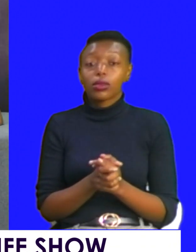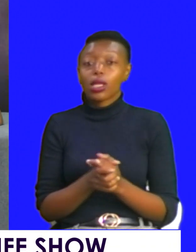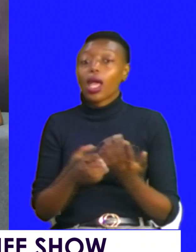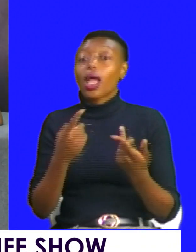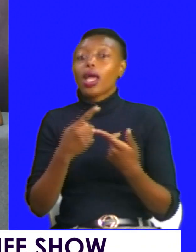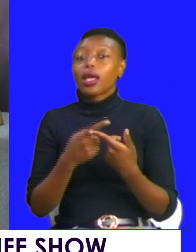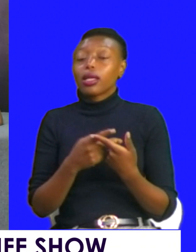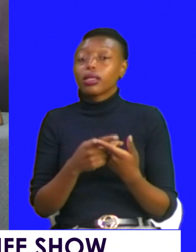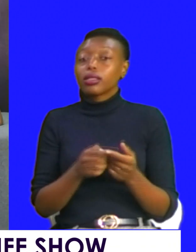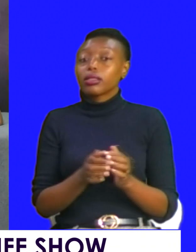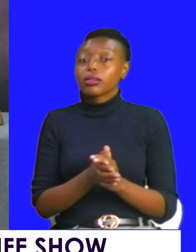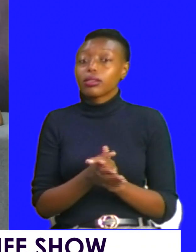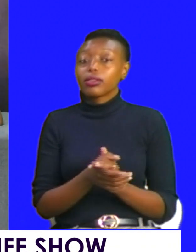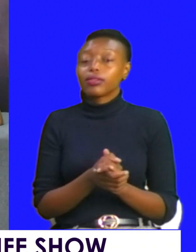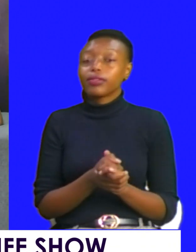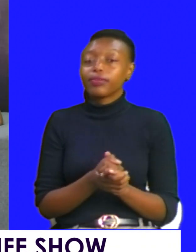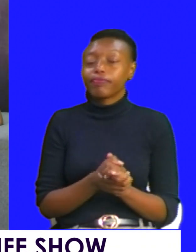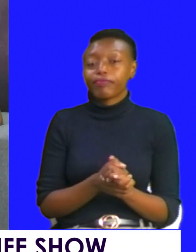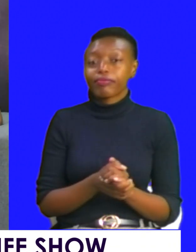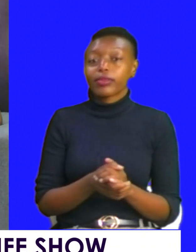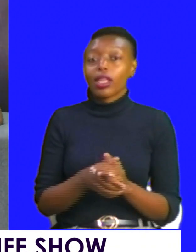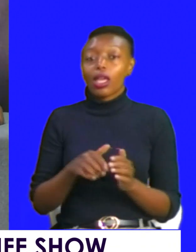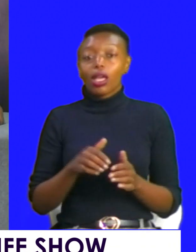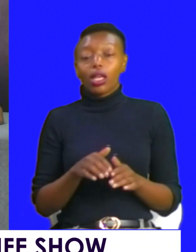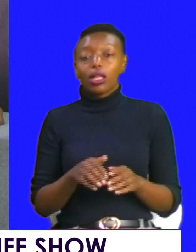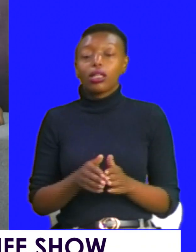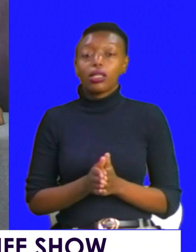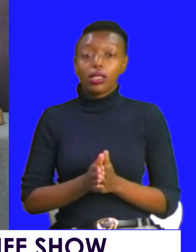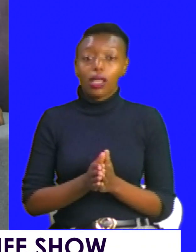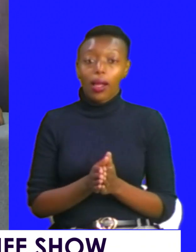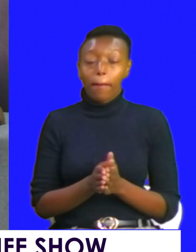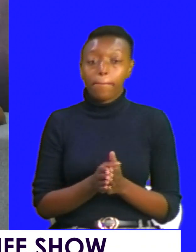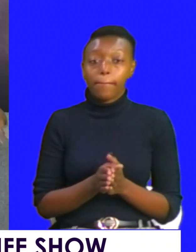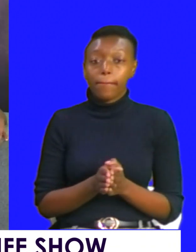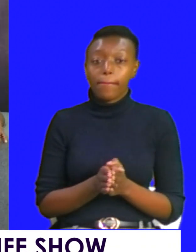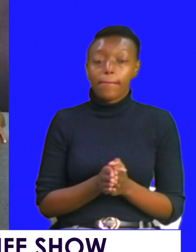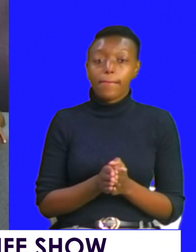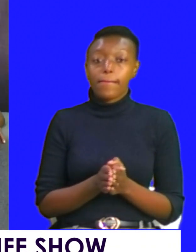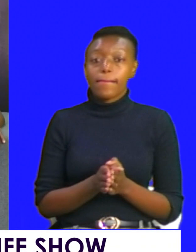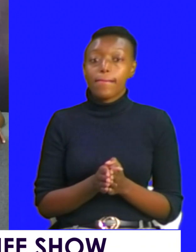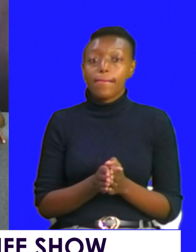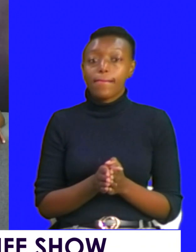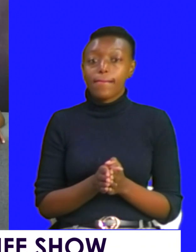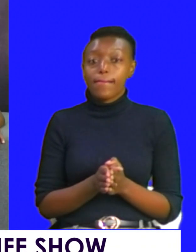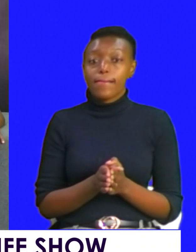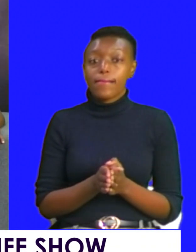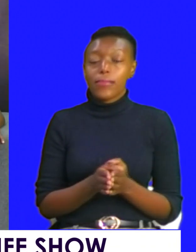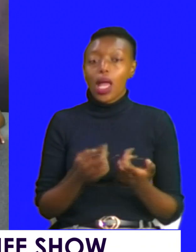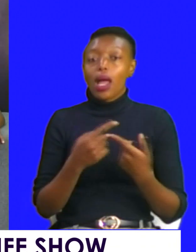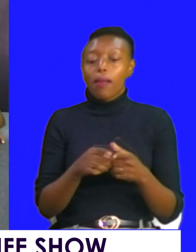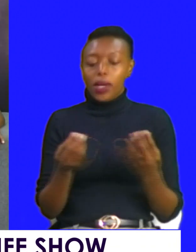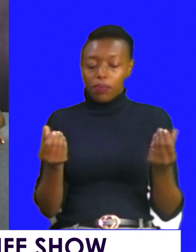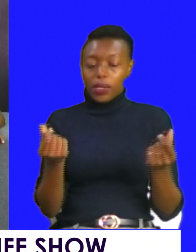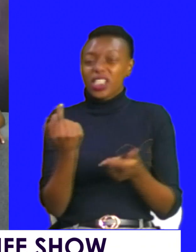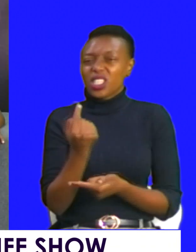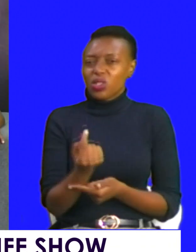much of the work. I almost said donkey work. Much of Don't the use work. that word, donkey But- work, but they do But much she of would the be work. paid less. Exactly,